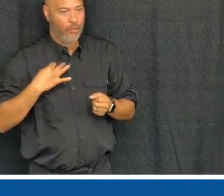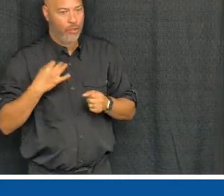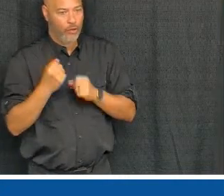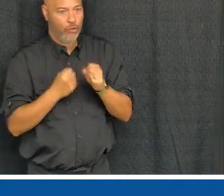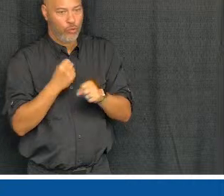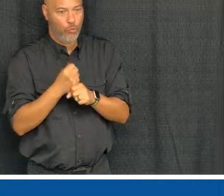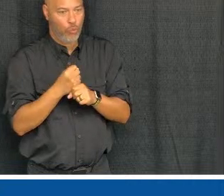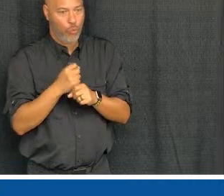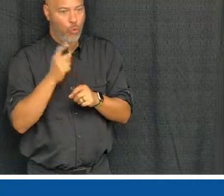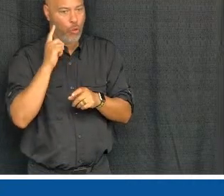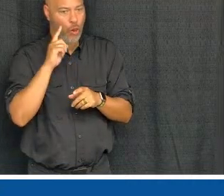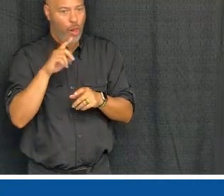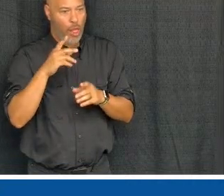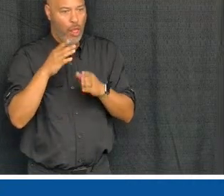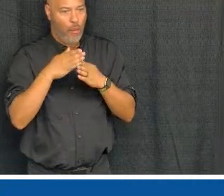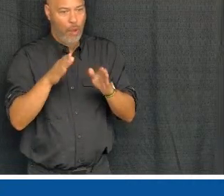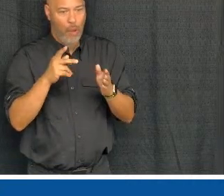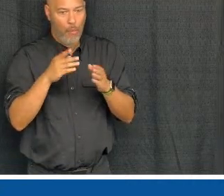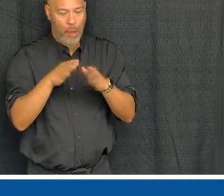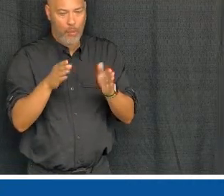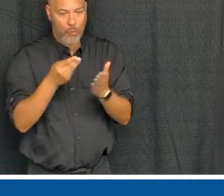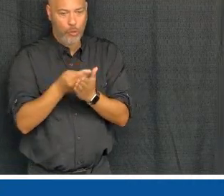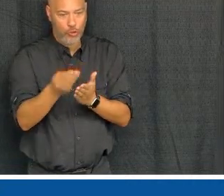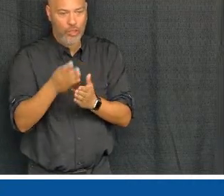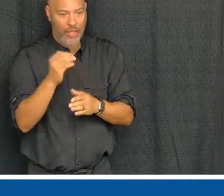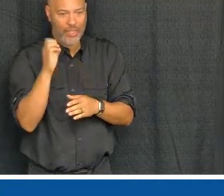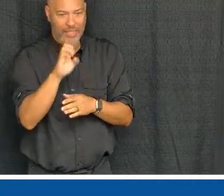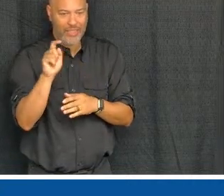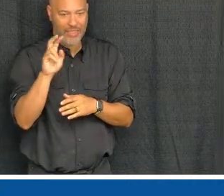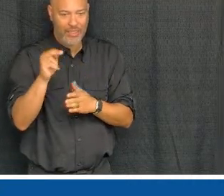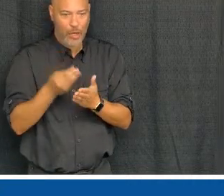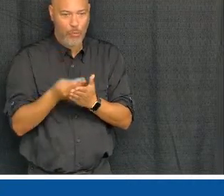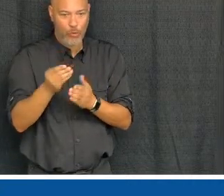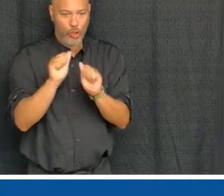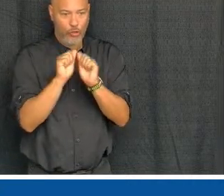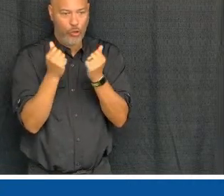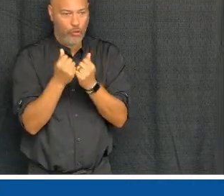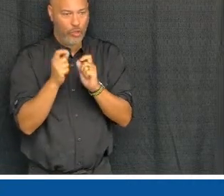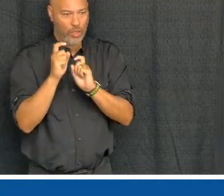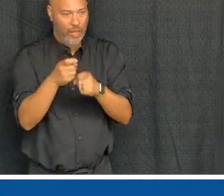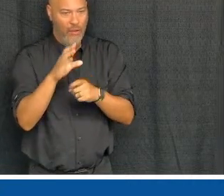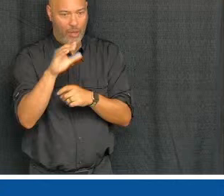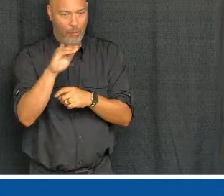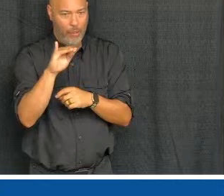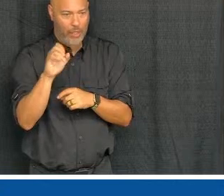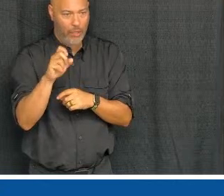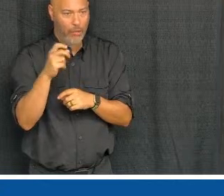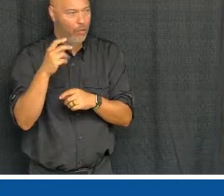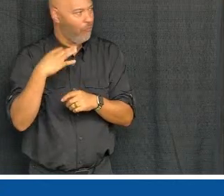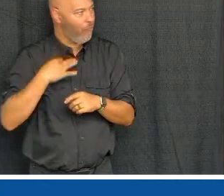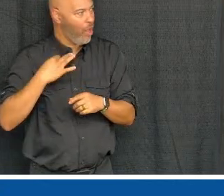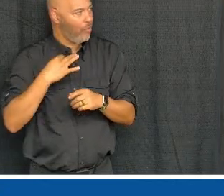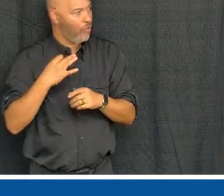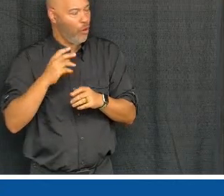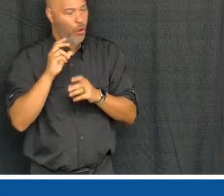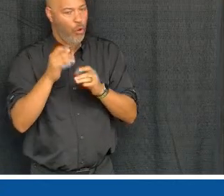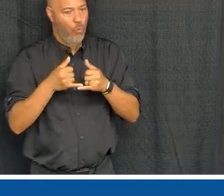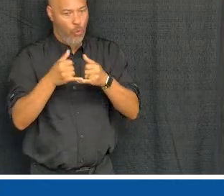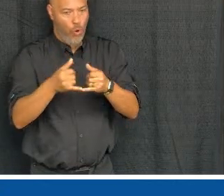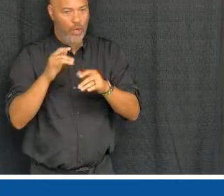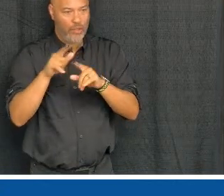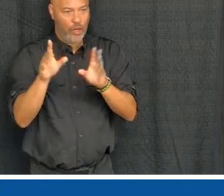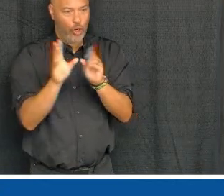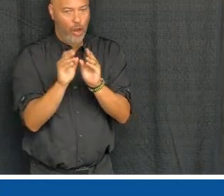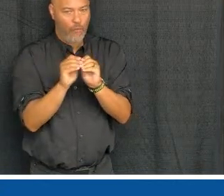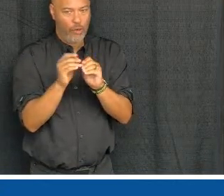Tennessee Association of Public Purchasing and the East Tennessee Purchasing Association gave Camille Volunteer of the Year awards at their